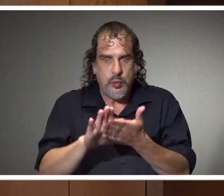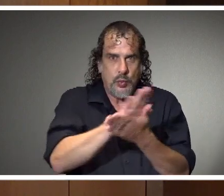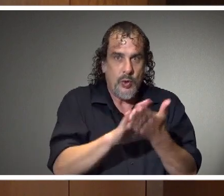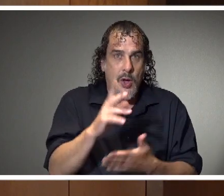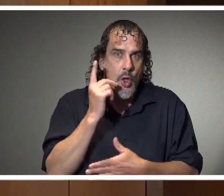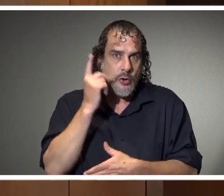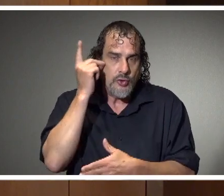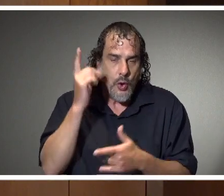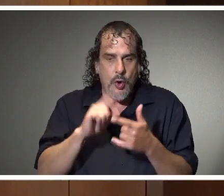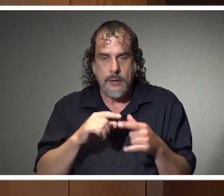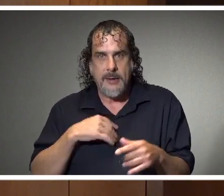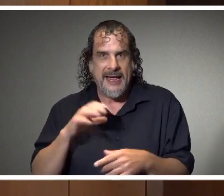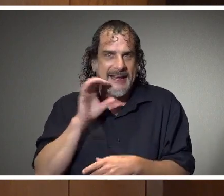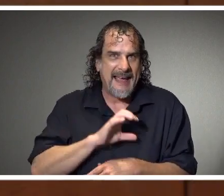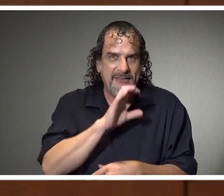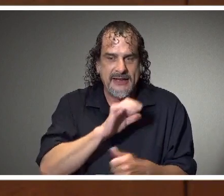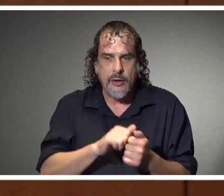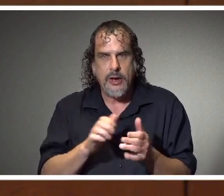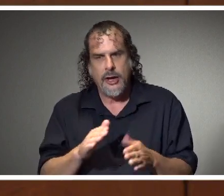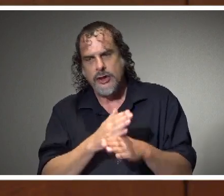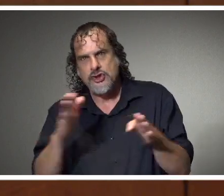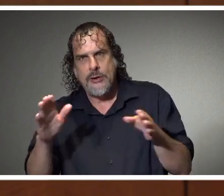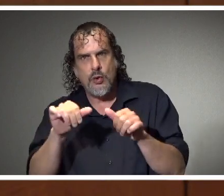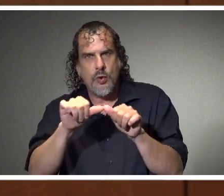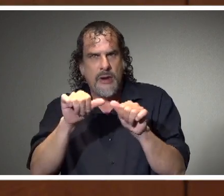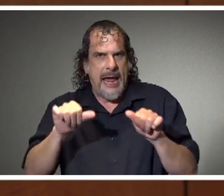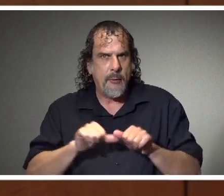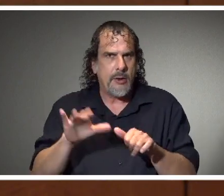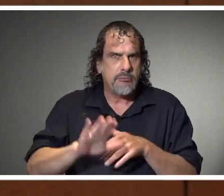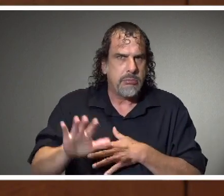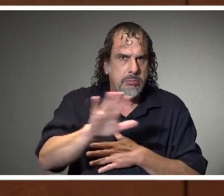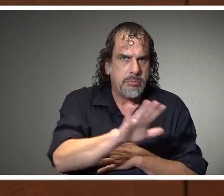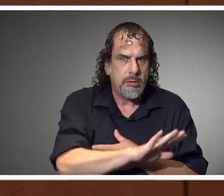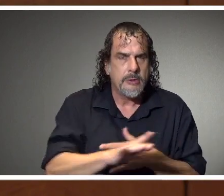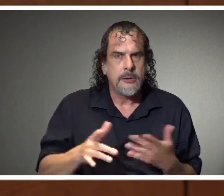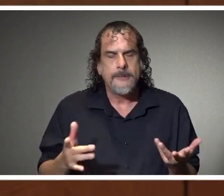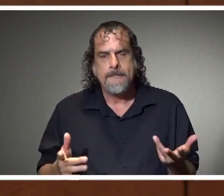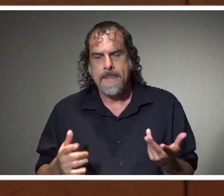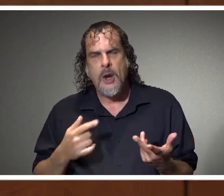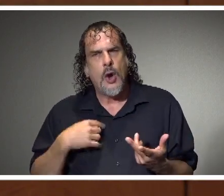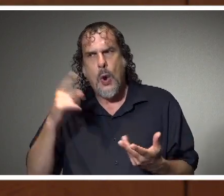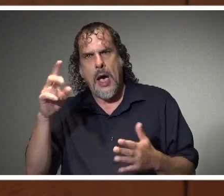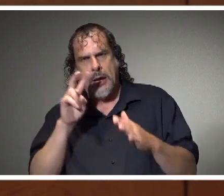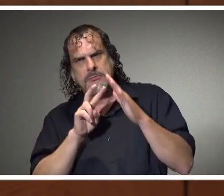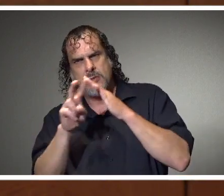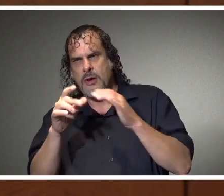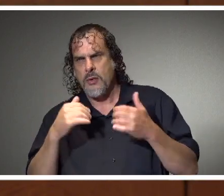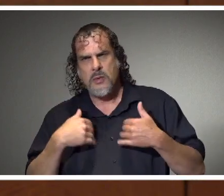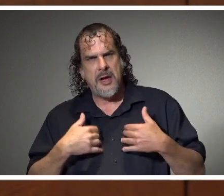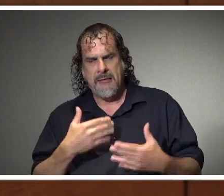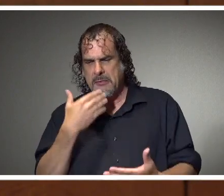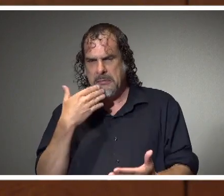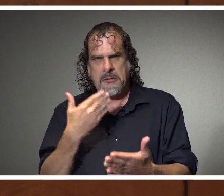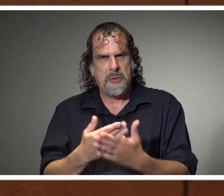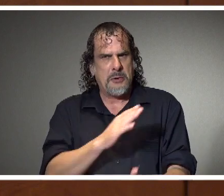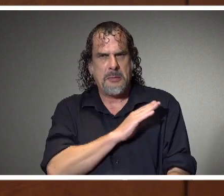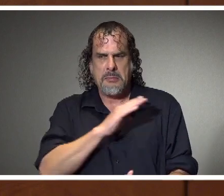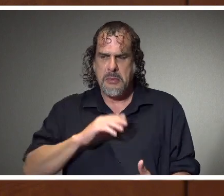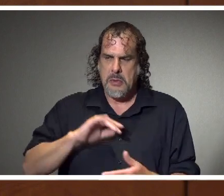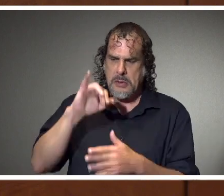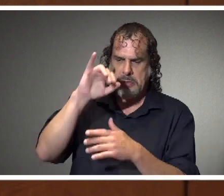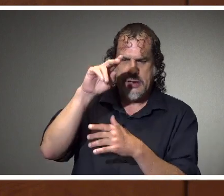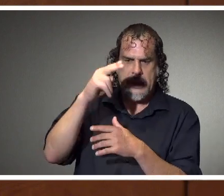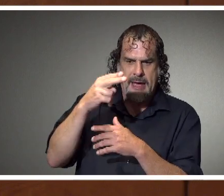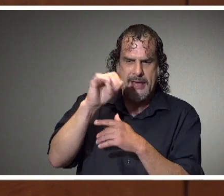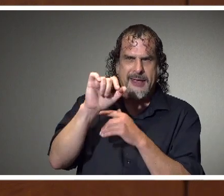and cafeterias? I would anticipate we have a very capable, competent board at the institutions of higher